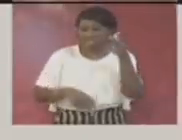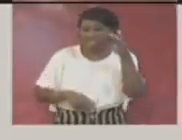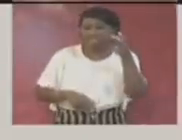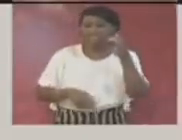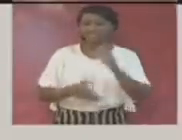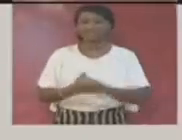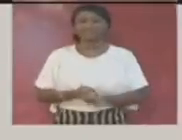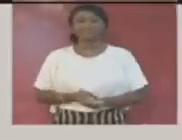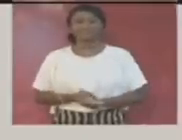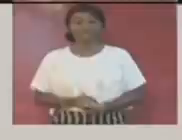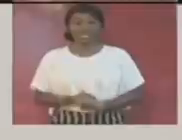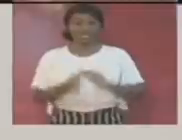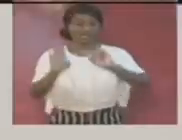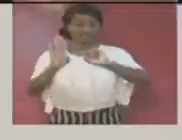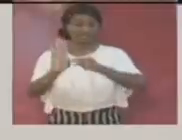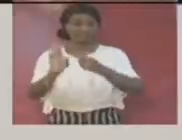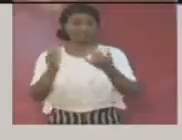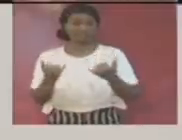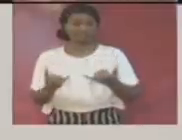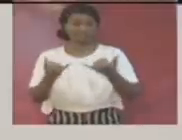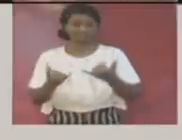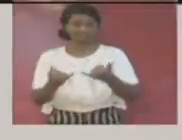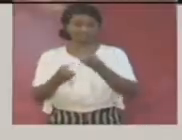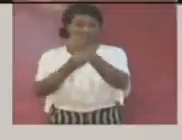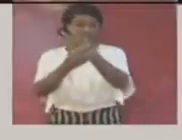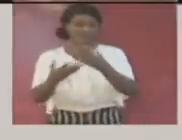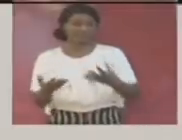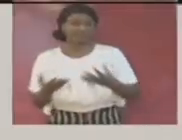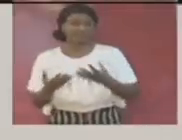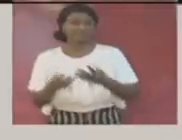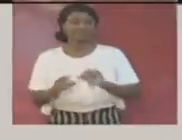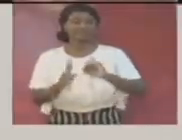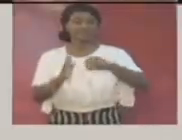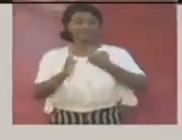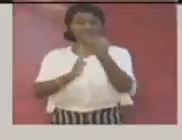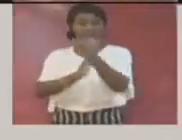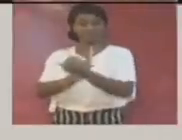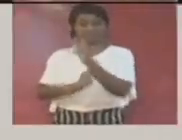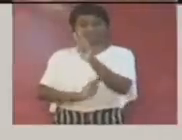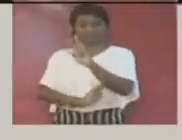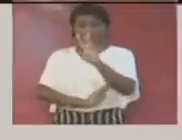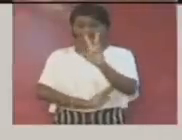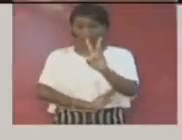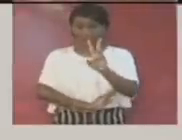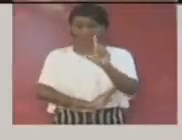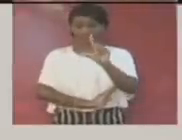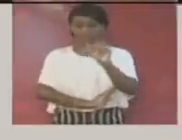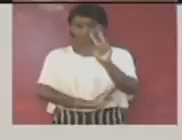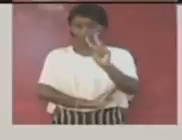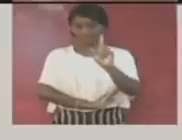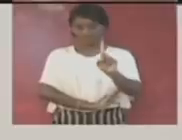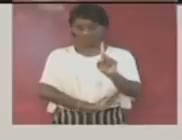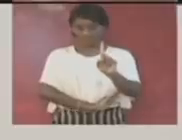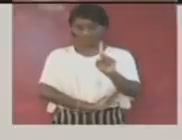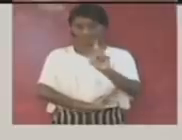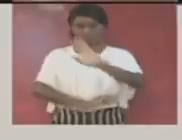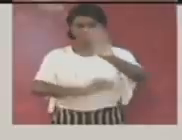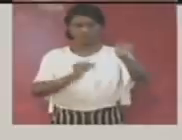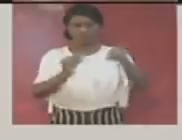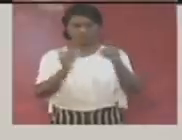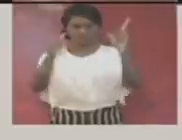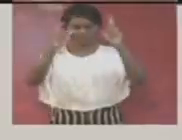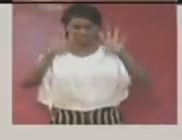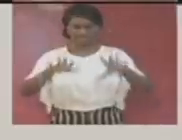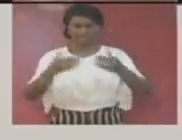So we'll begin with the clinical update for January 26, 2021, giving you the total number of tests at